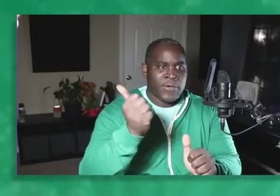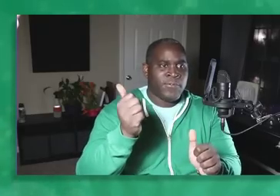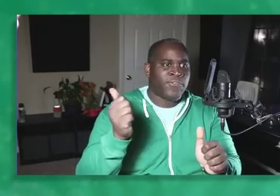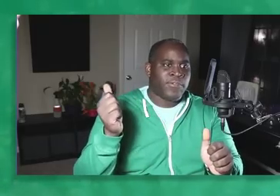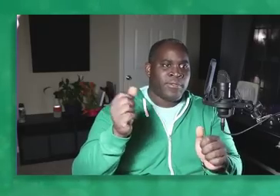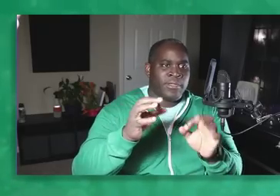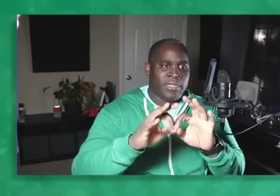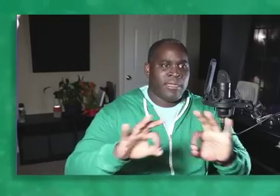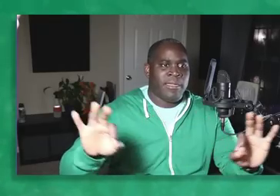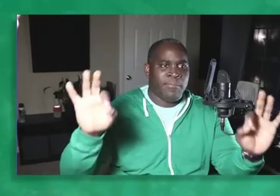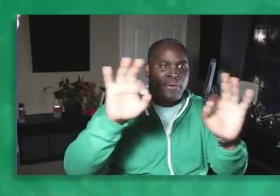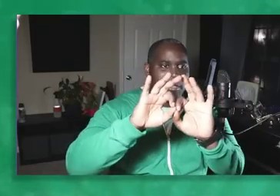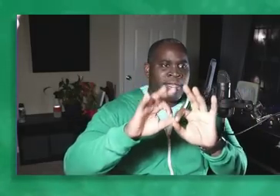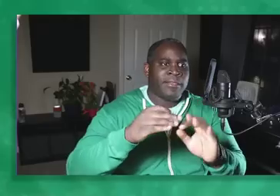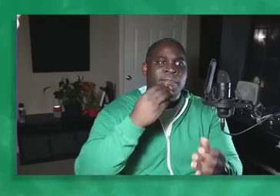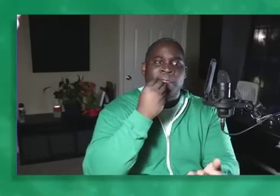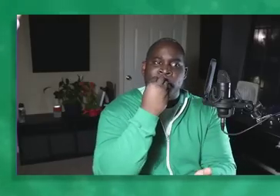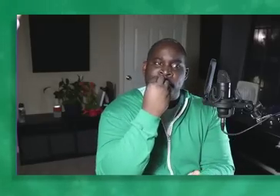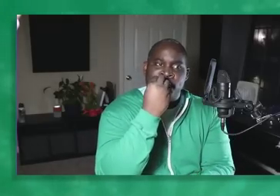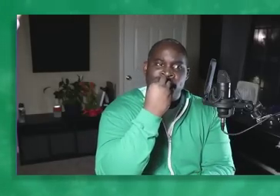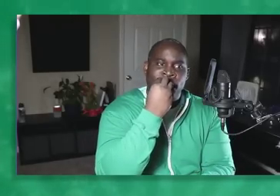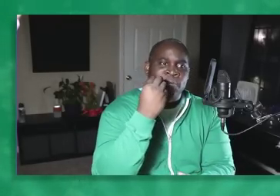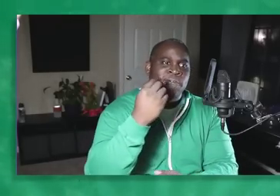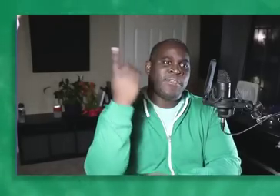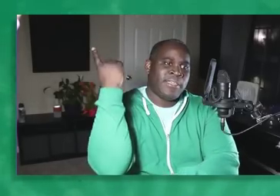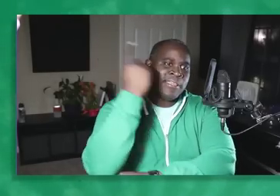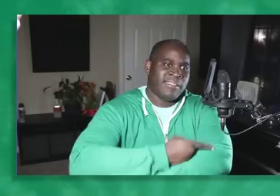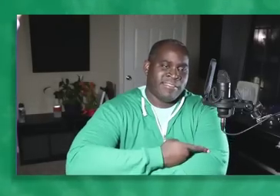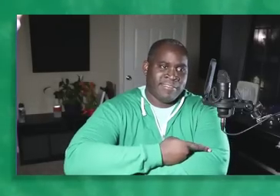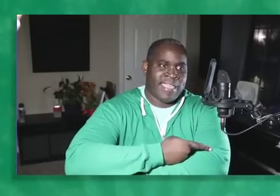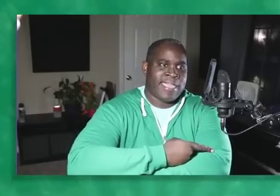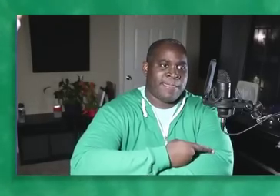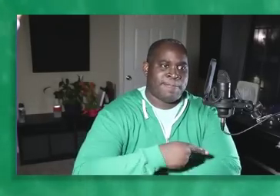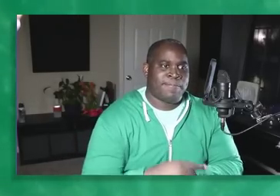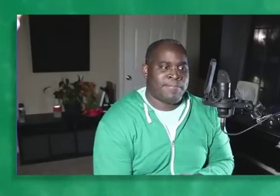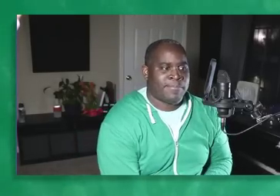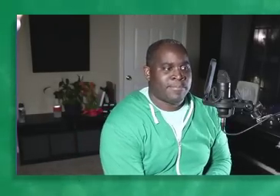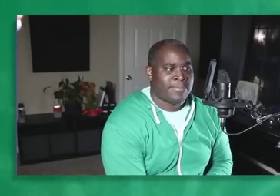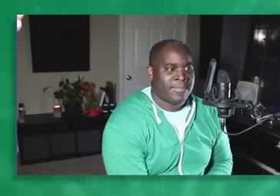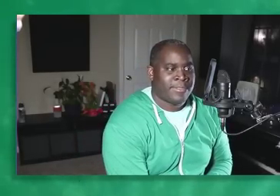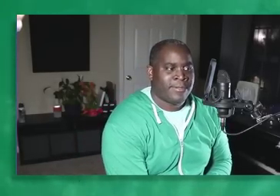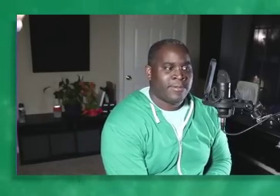Breakfast most important food day.